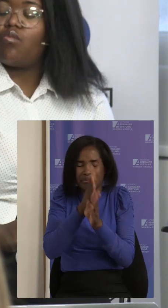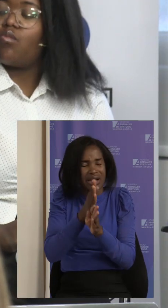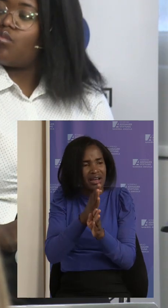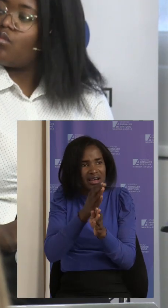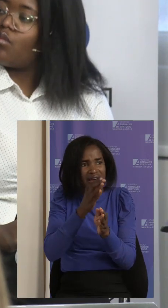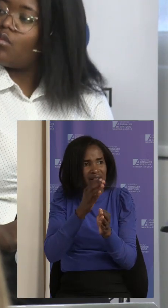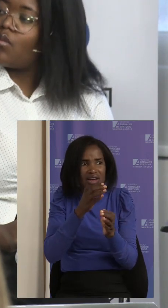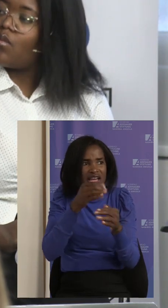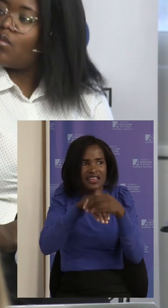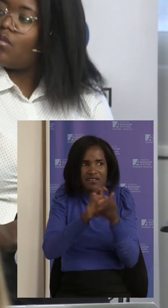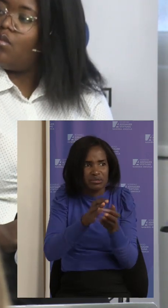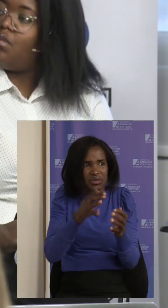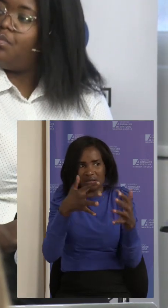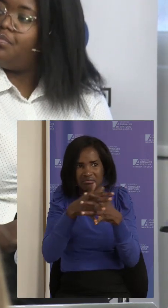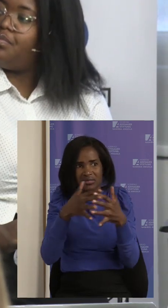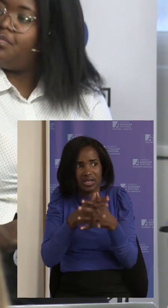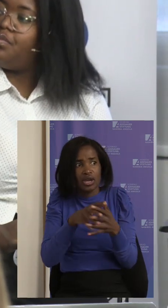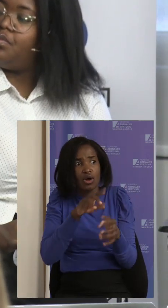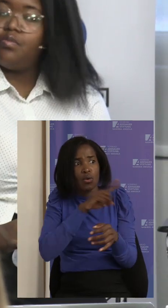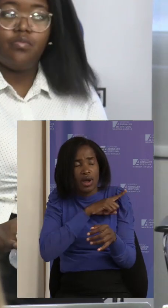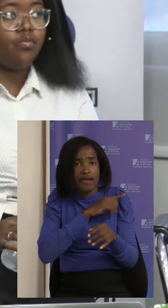at the cohort who